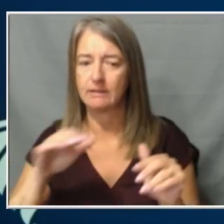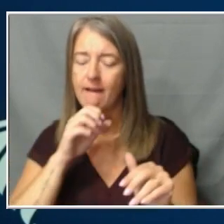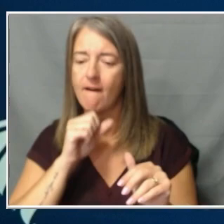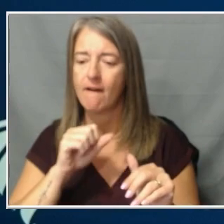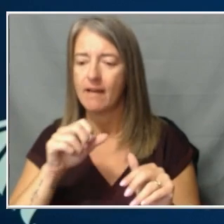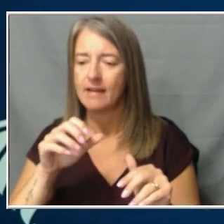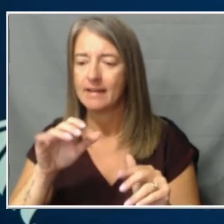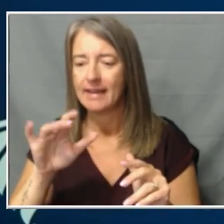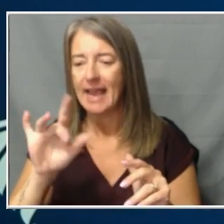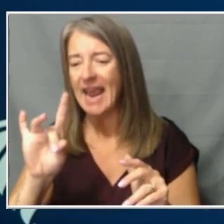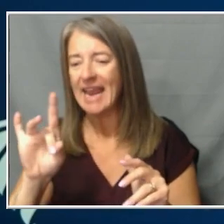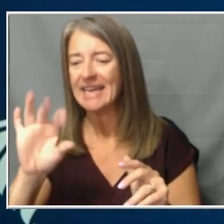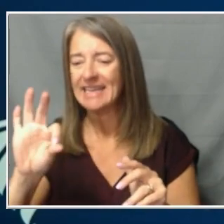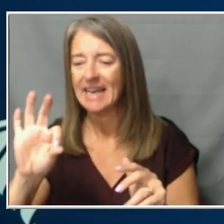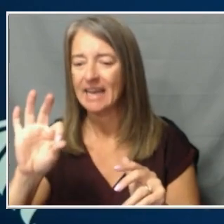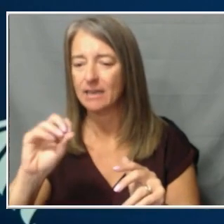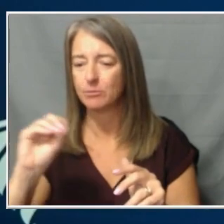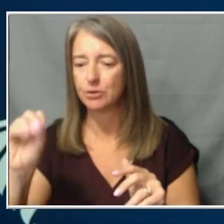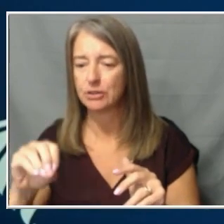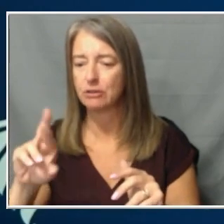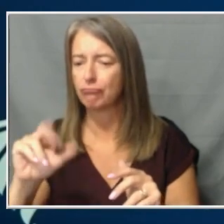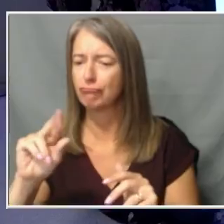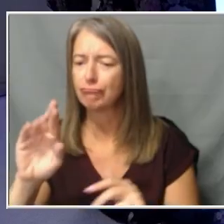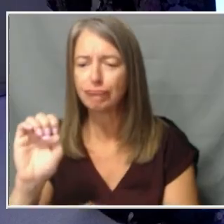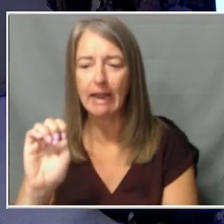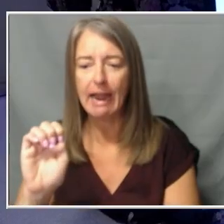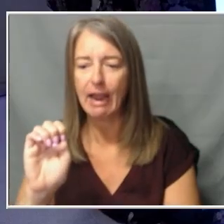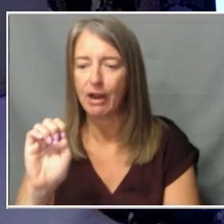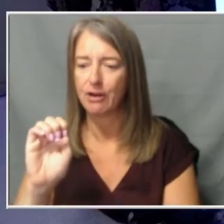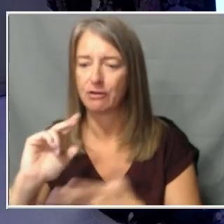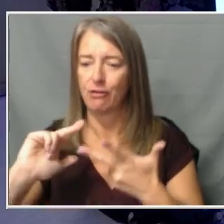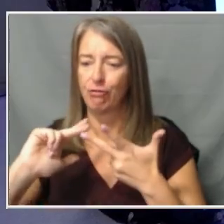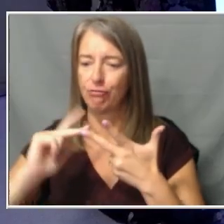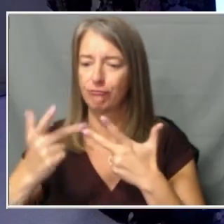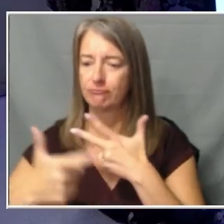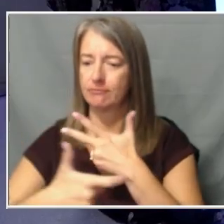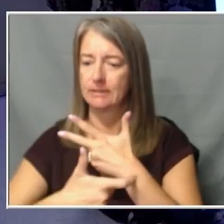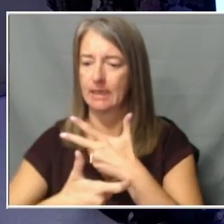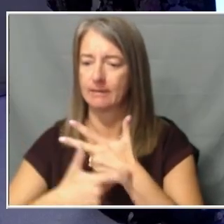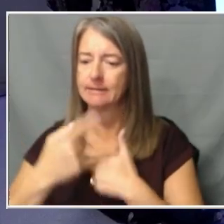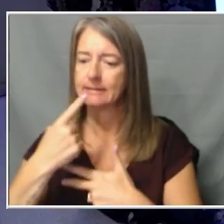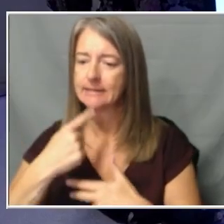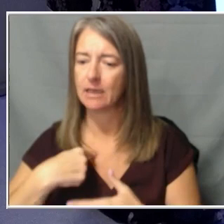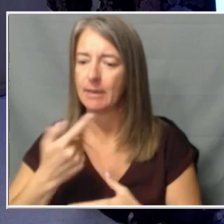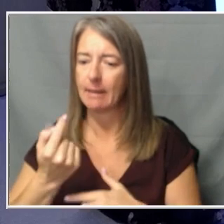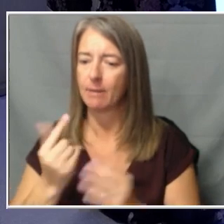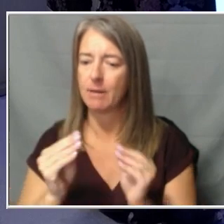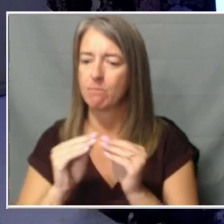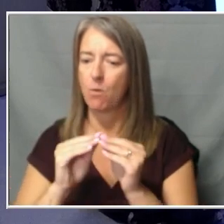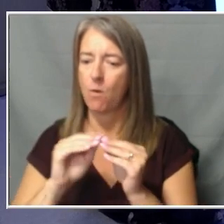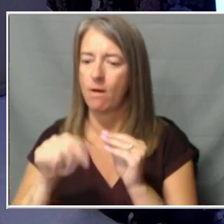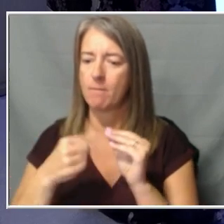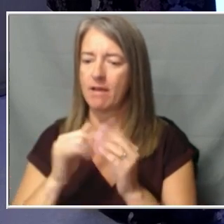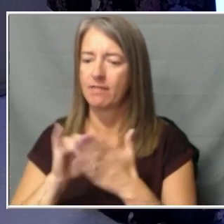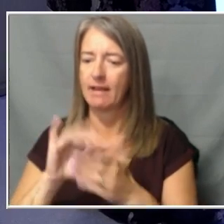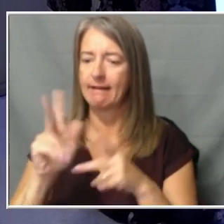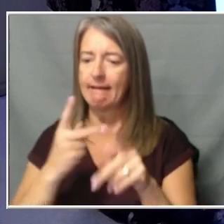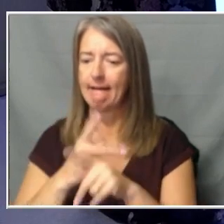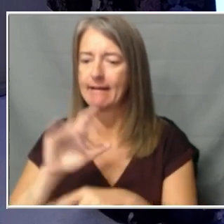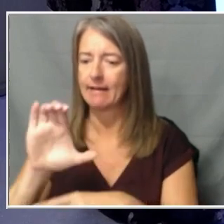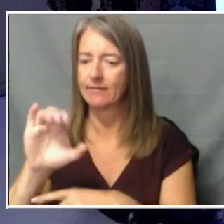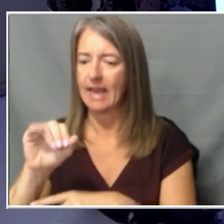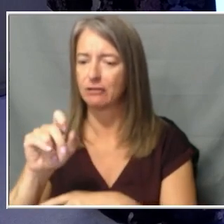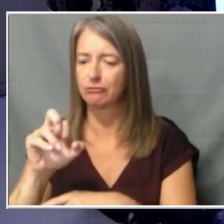80–90% cure rate. So this was rare. We were on round 3. Tell me a little bit about this type of cancer so people understand what it is. Is